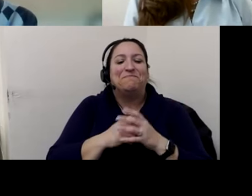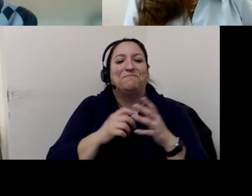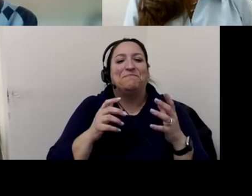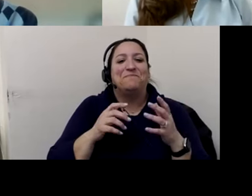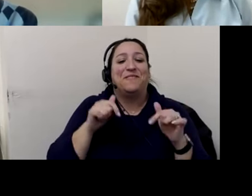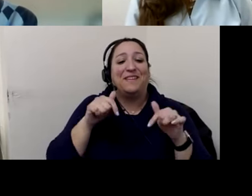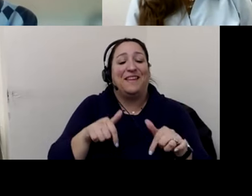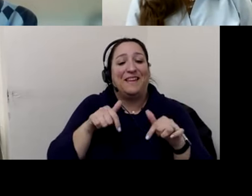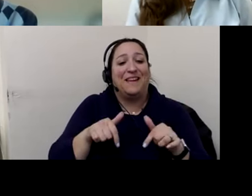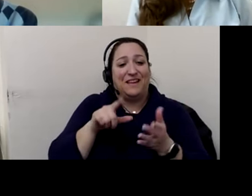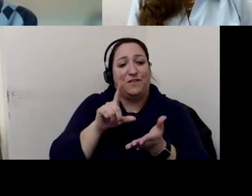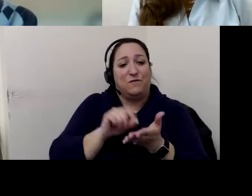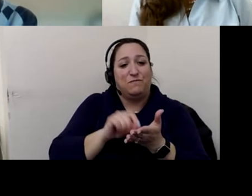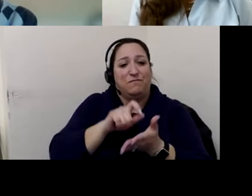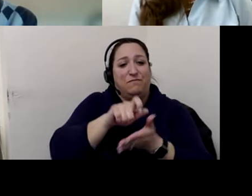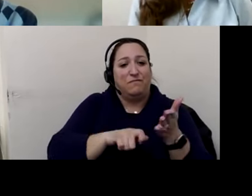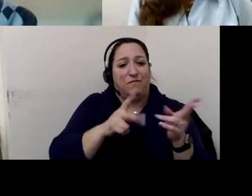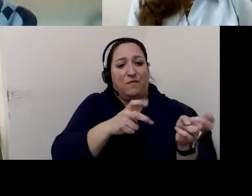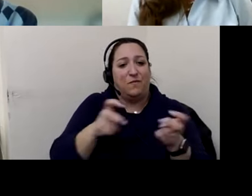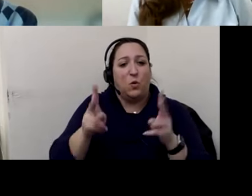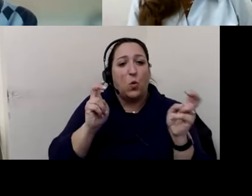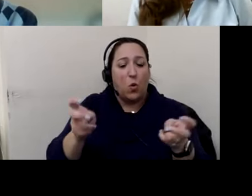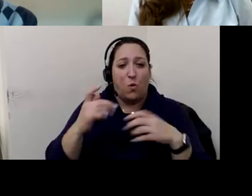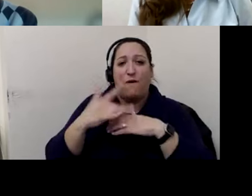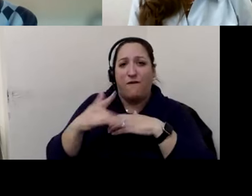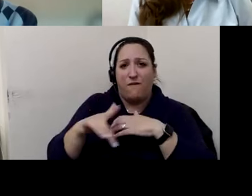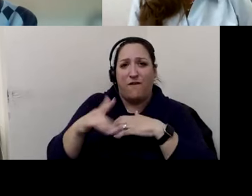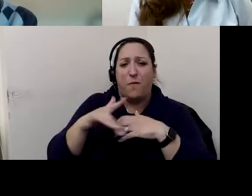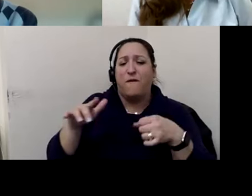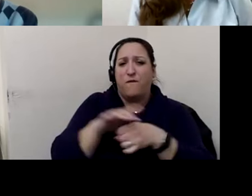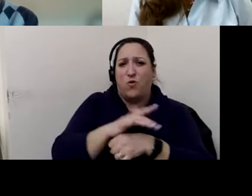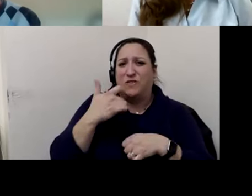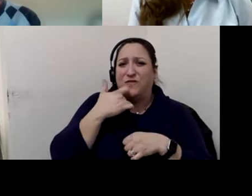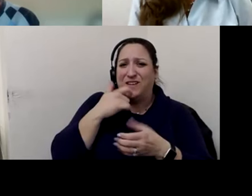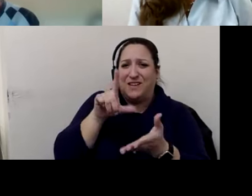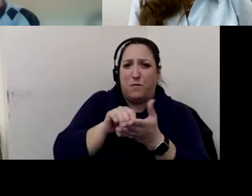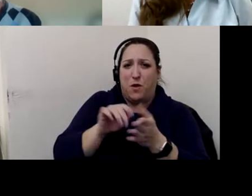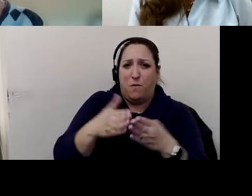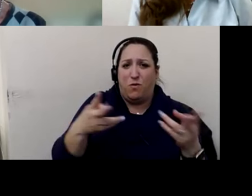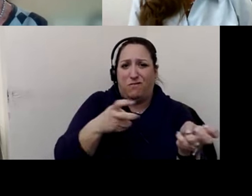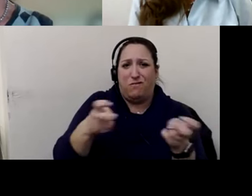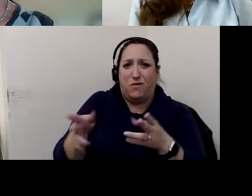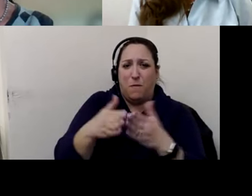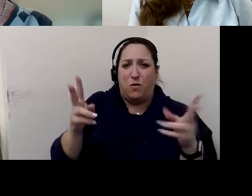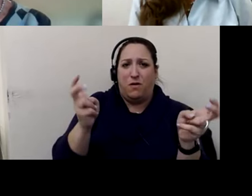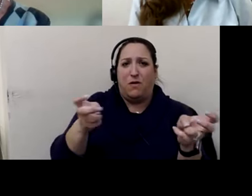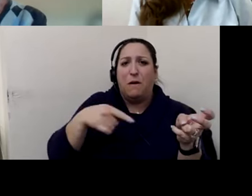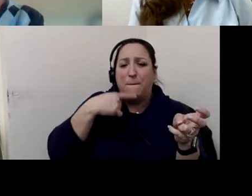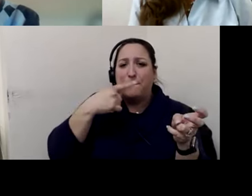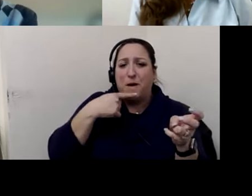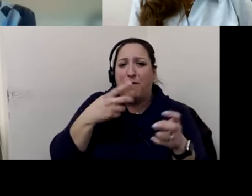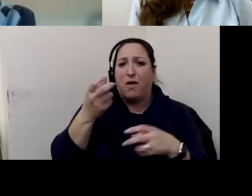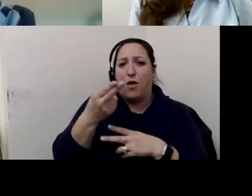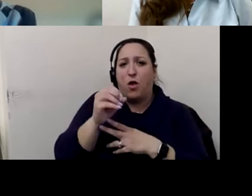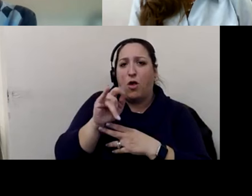This editorial that I just quoted from is available in full in the recently published book entitled "Public Hostage,